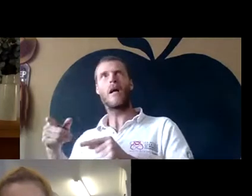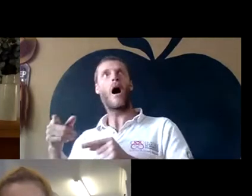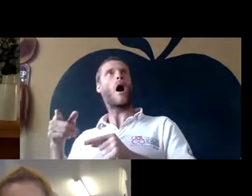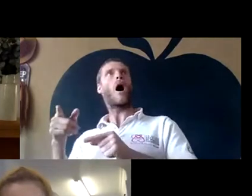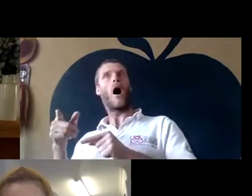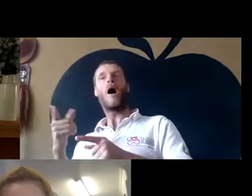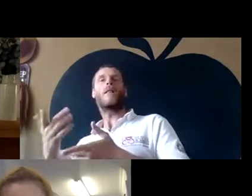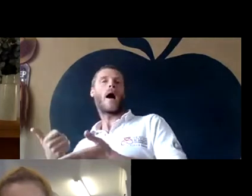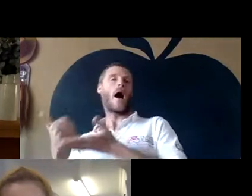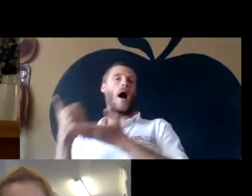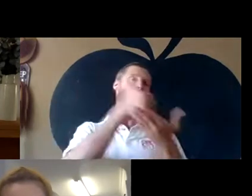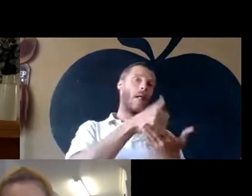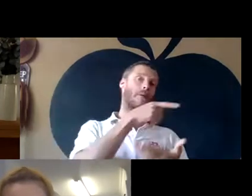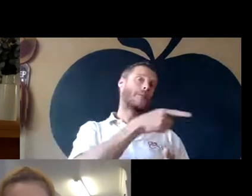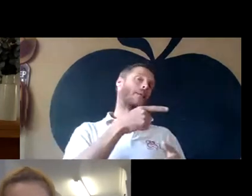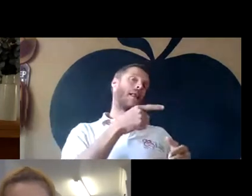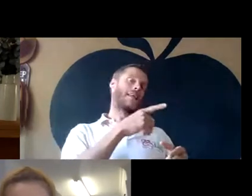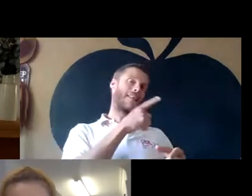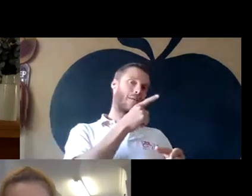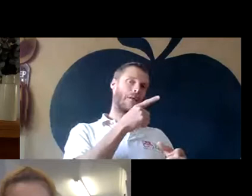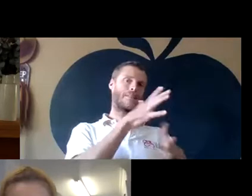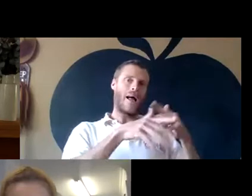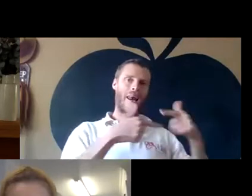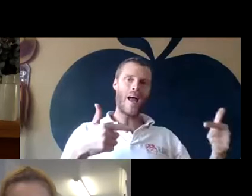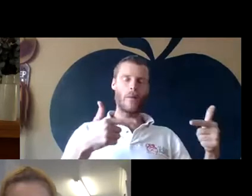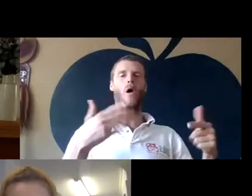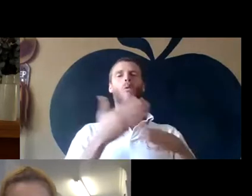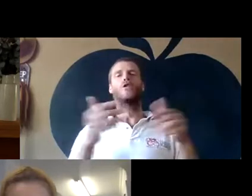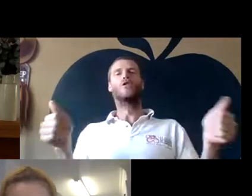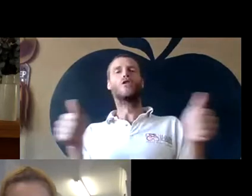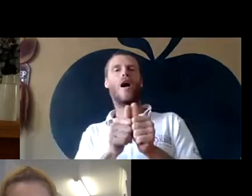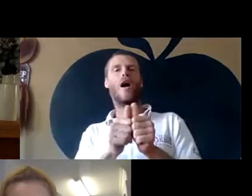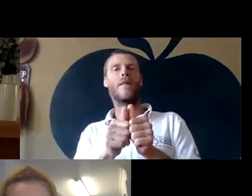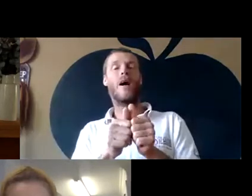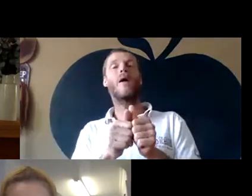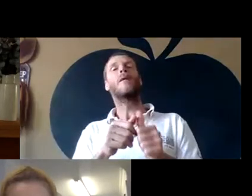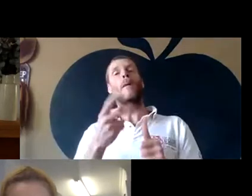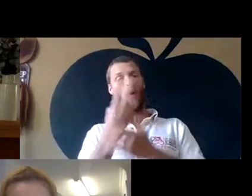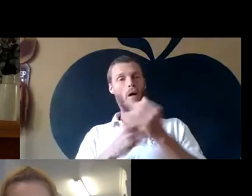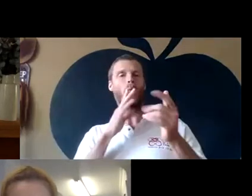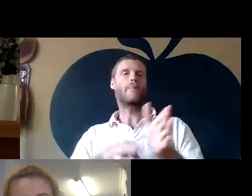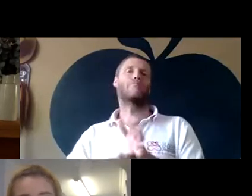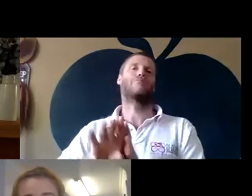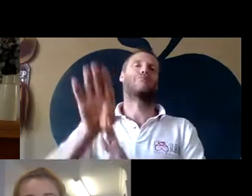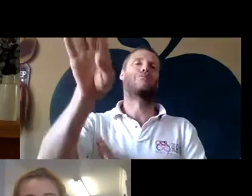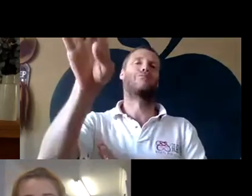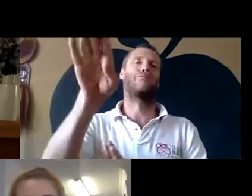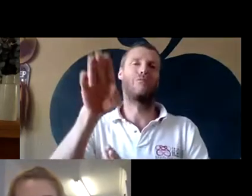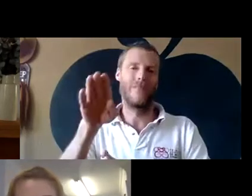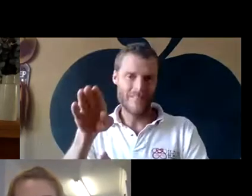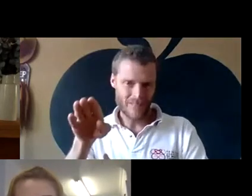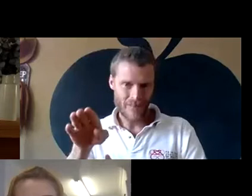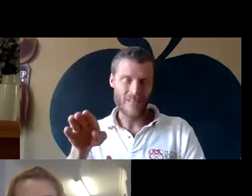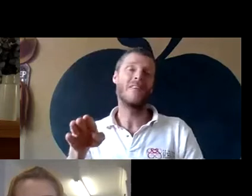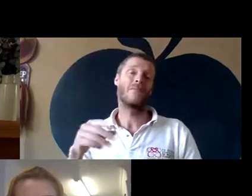two together, the hearing community can hear something, share the information with the deaf community, and the deaf can share